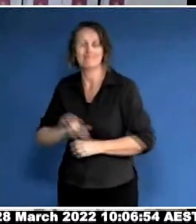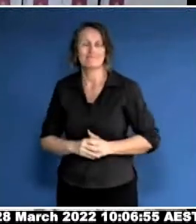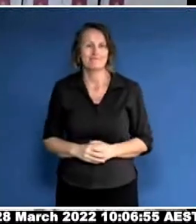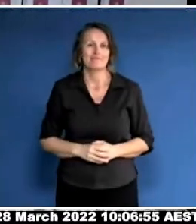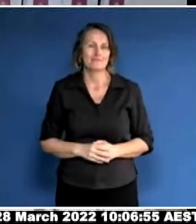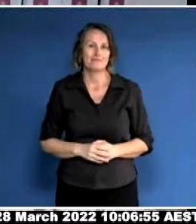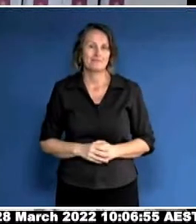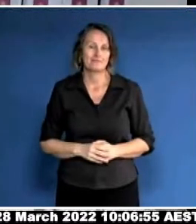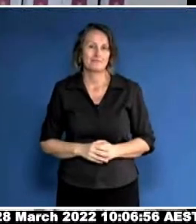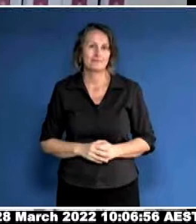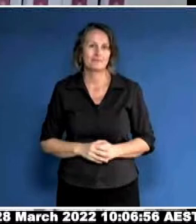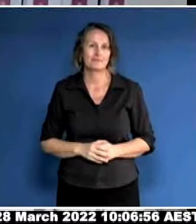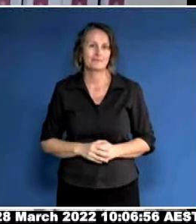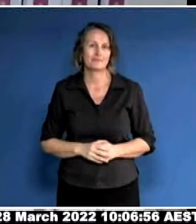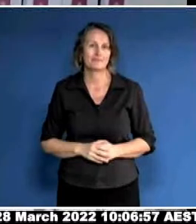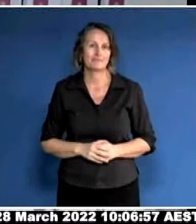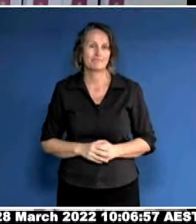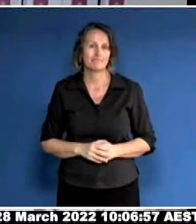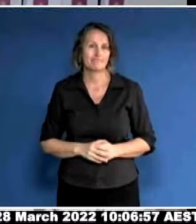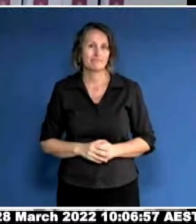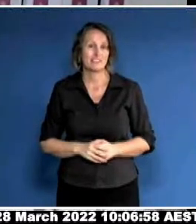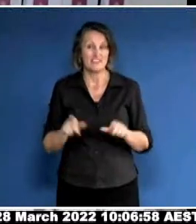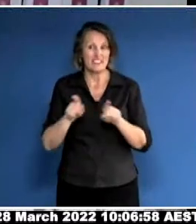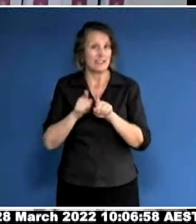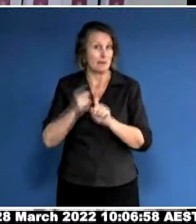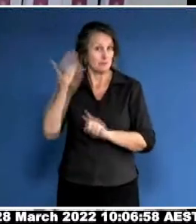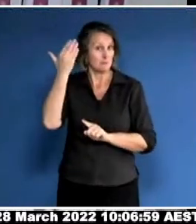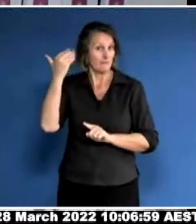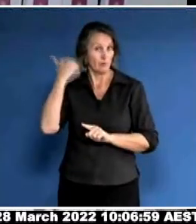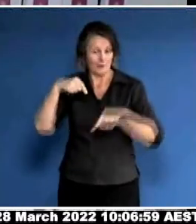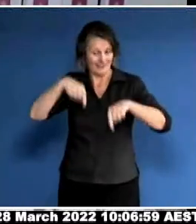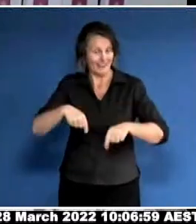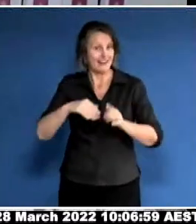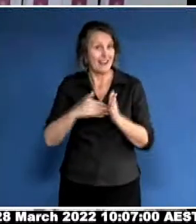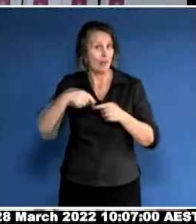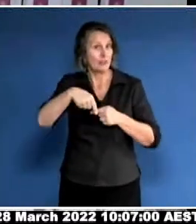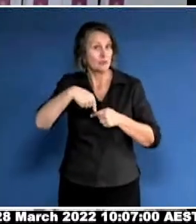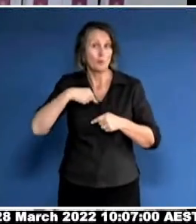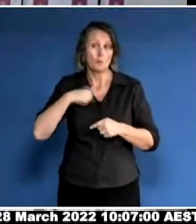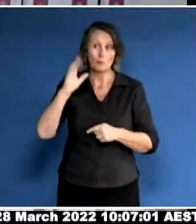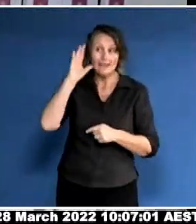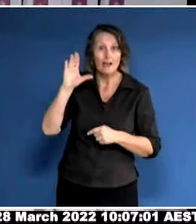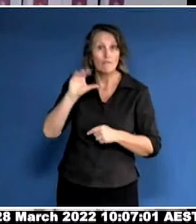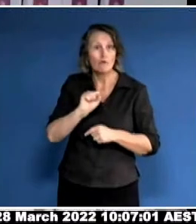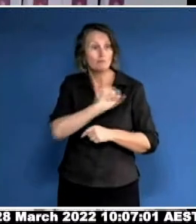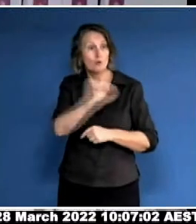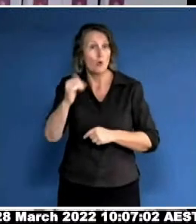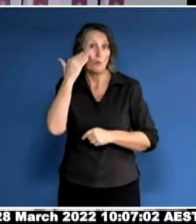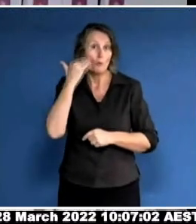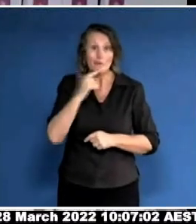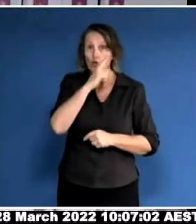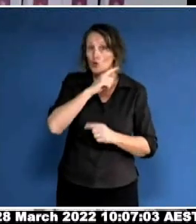part of the hearing, we will hear from women and girls with disability, as well as from LGBTQI plus people with